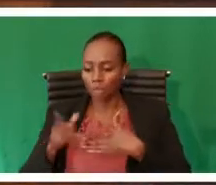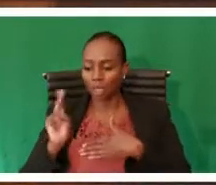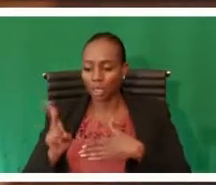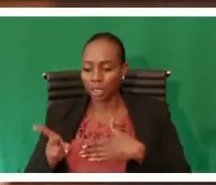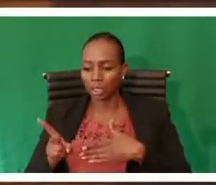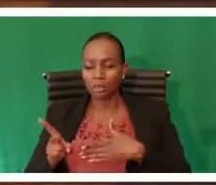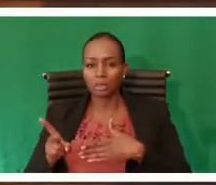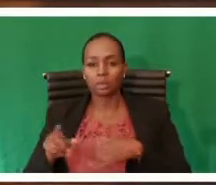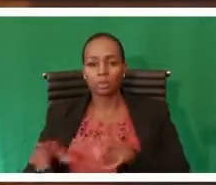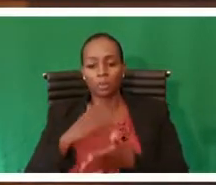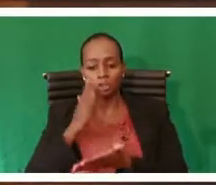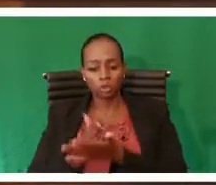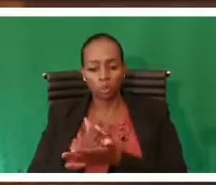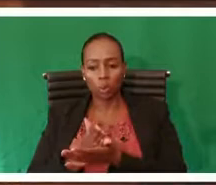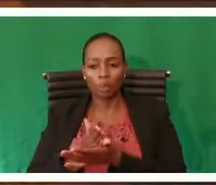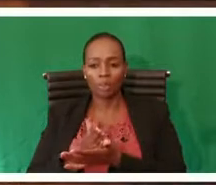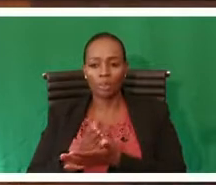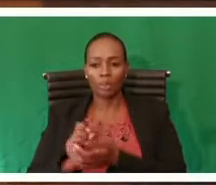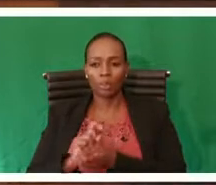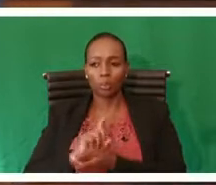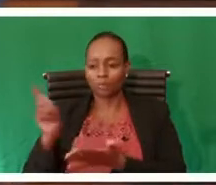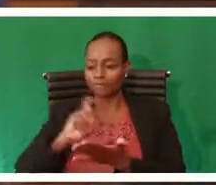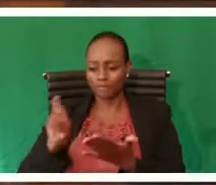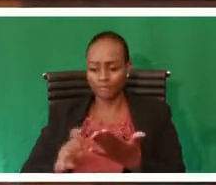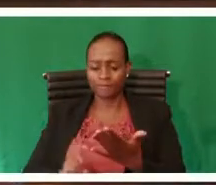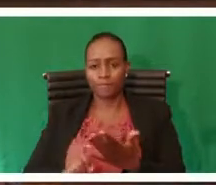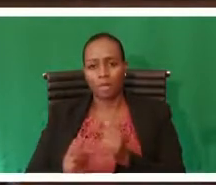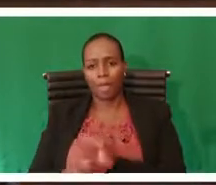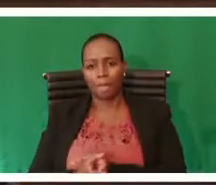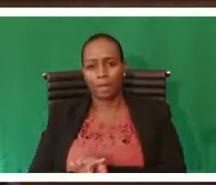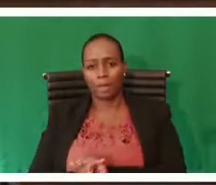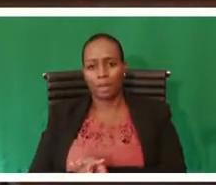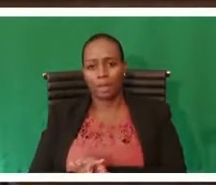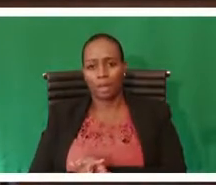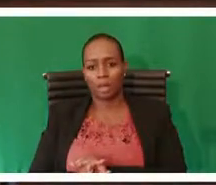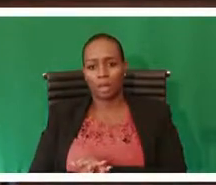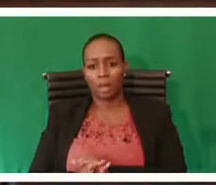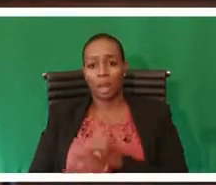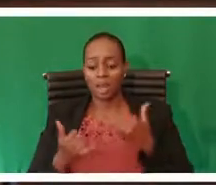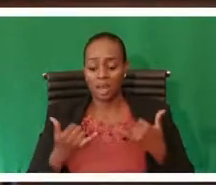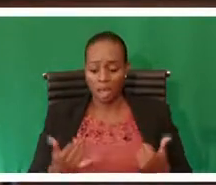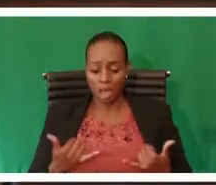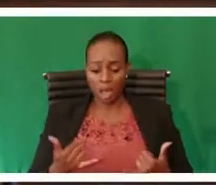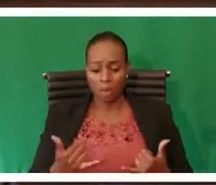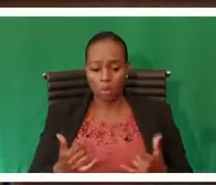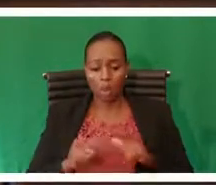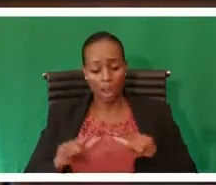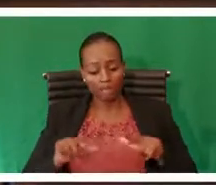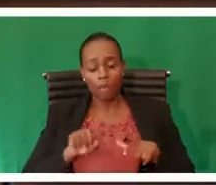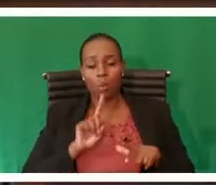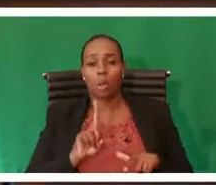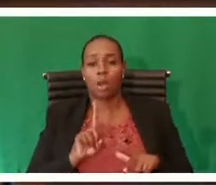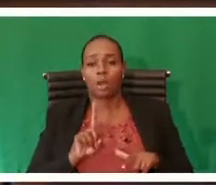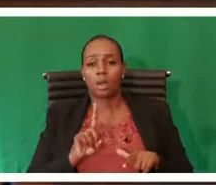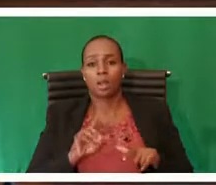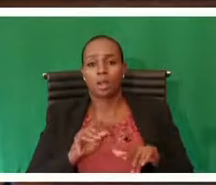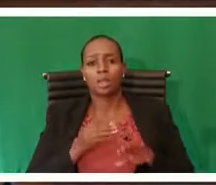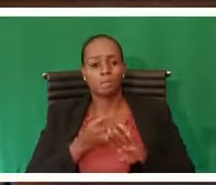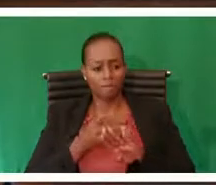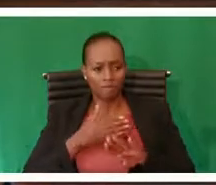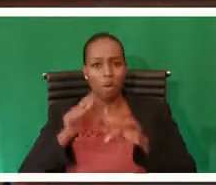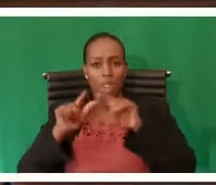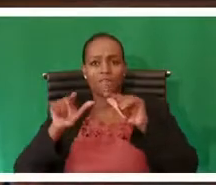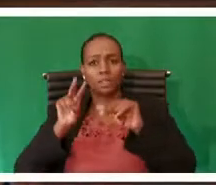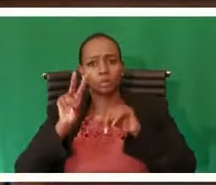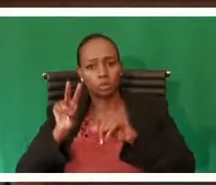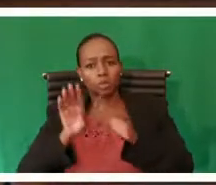fumigation because it's a lot of feed that is going there. We are at level one now. Even at level two, there was a little bit of